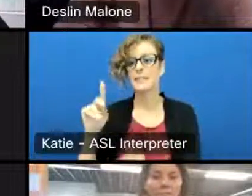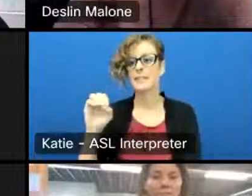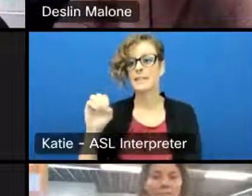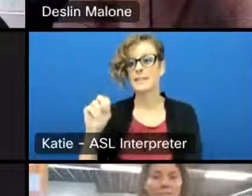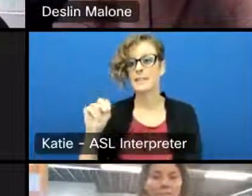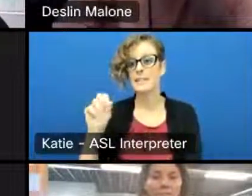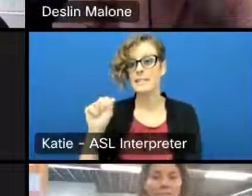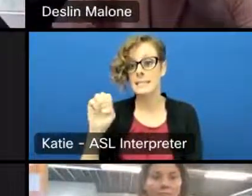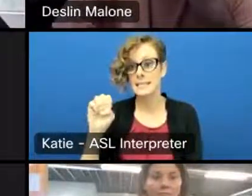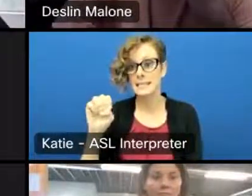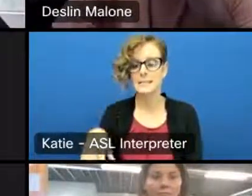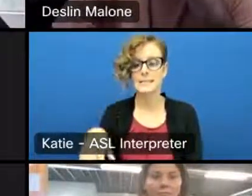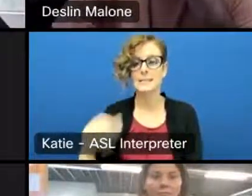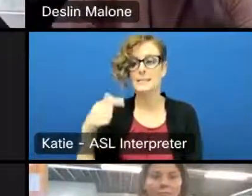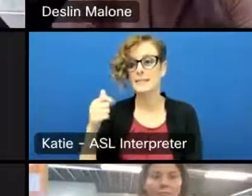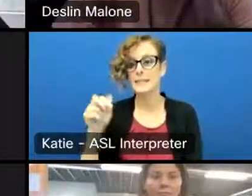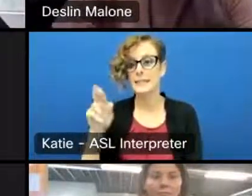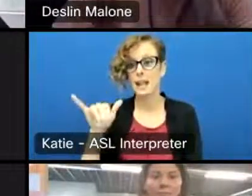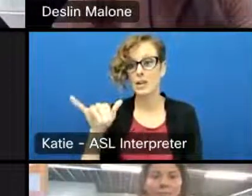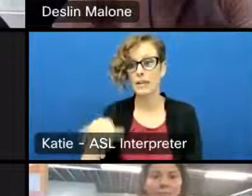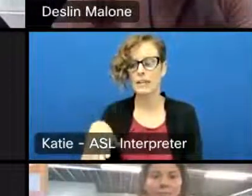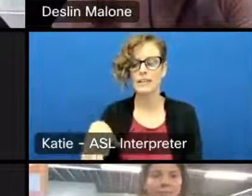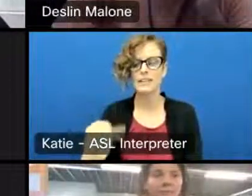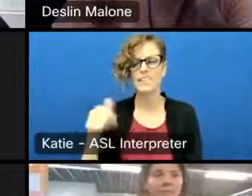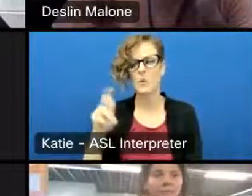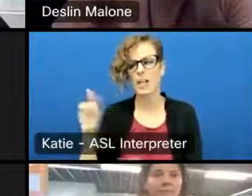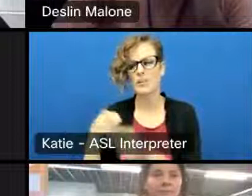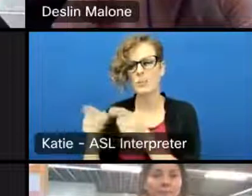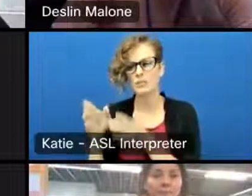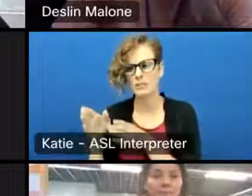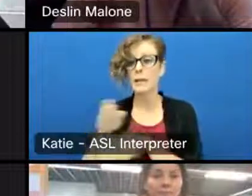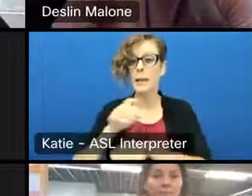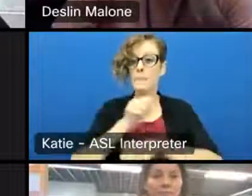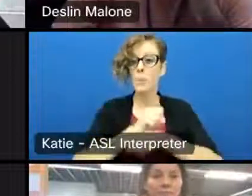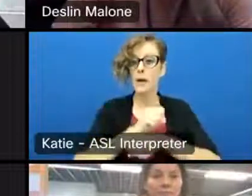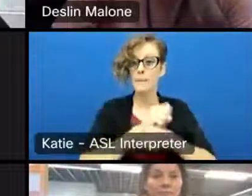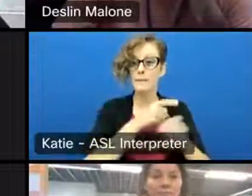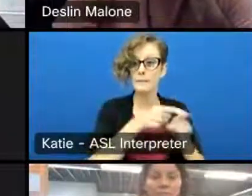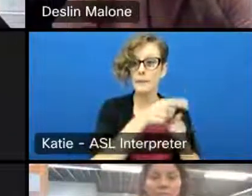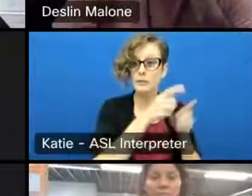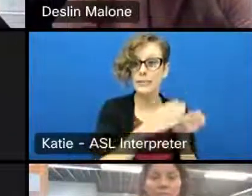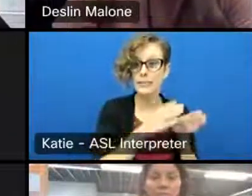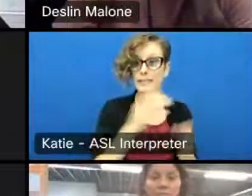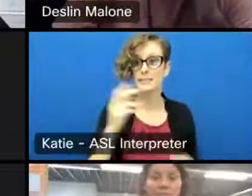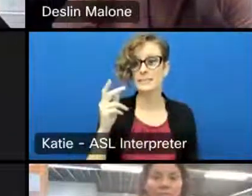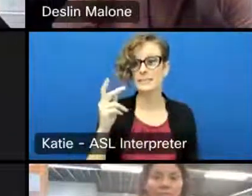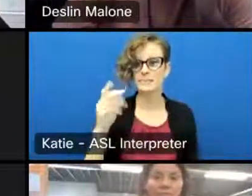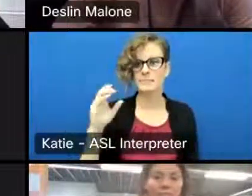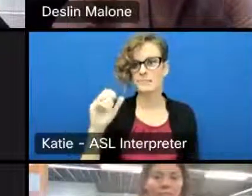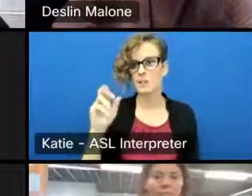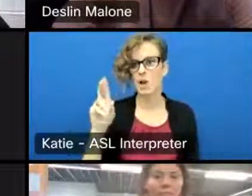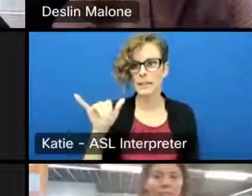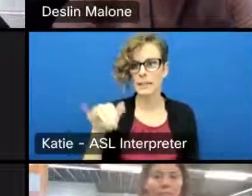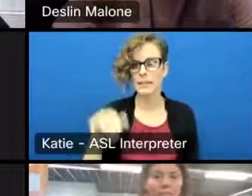here as well. And Gary, a couple more specialists that we have. We have our employment specialist here this morning. Good morning, Carly. And I see Christy